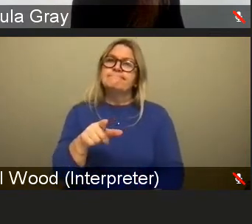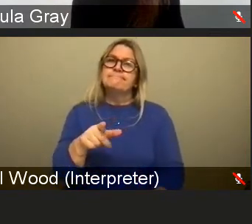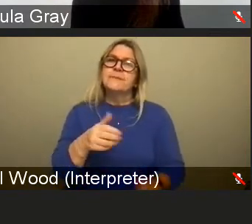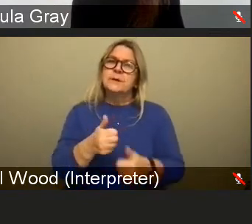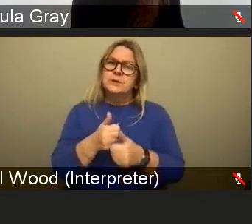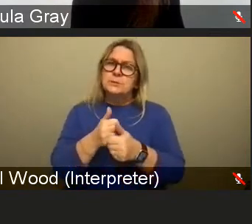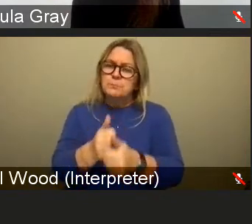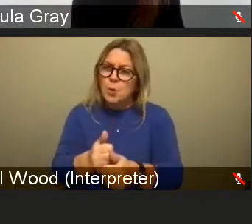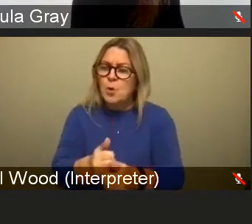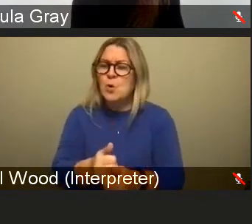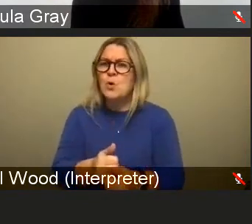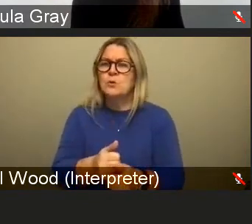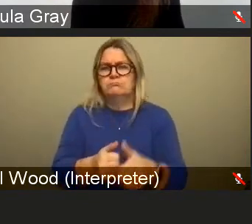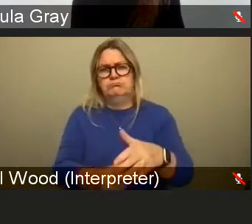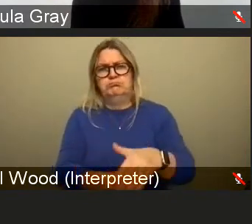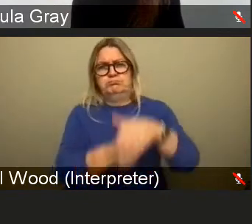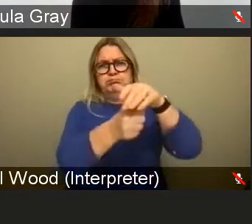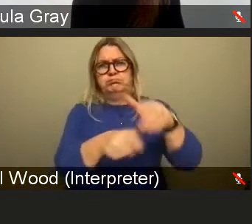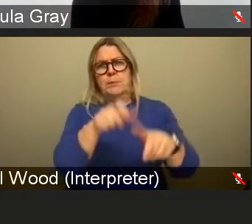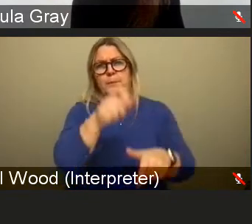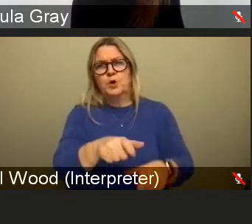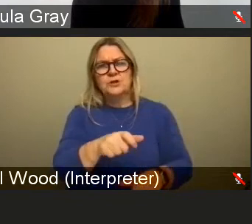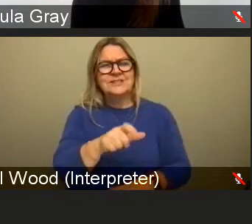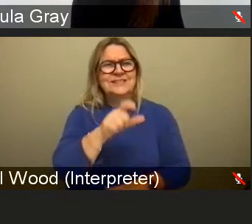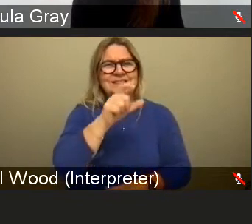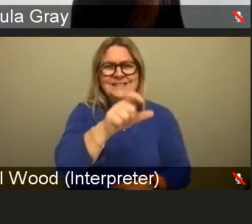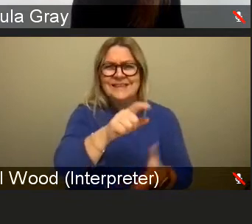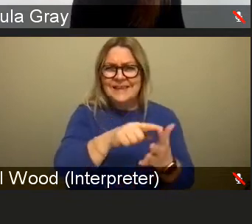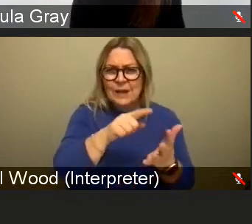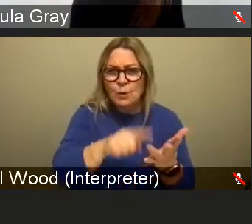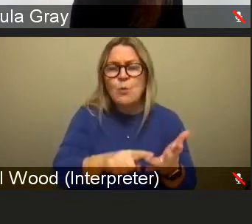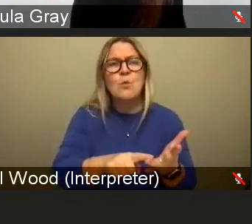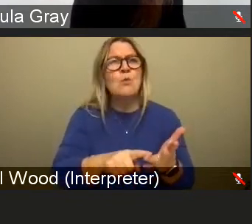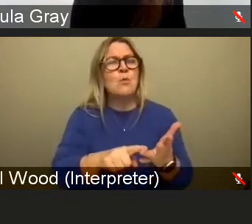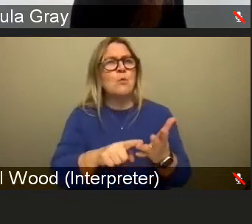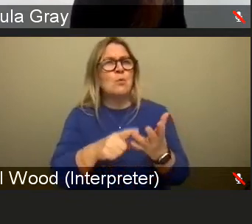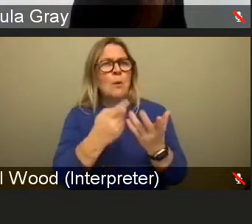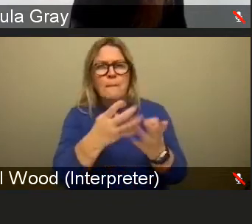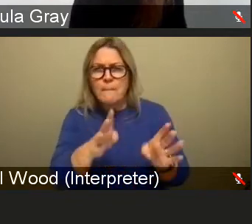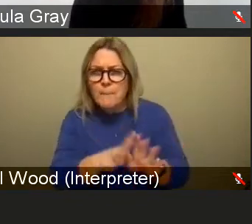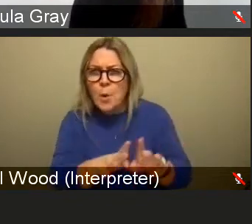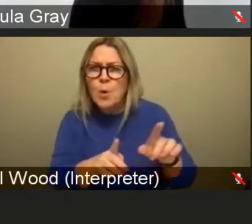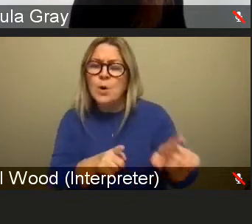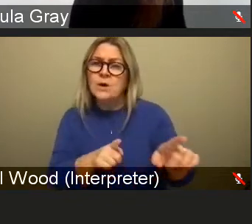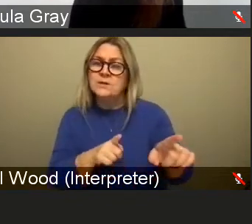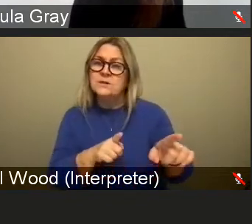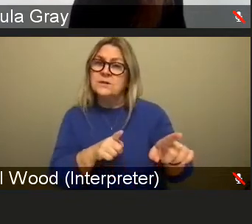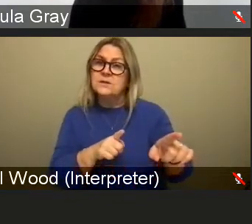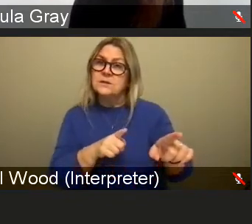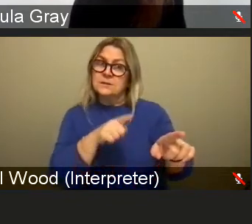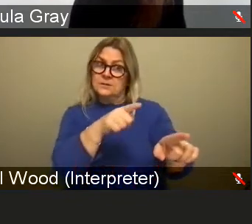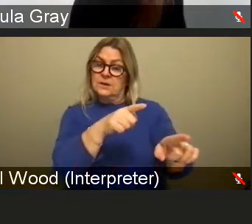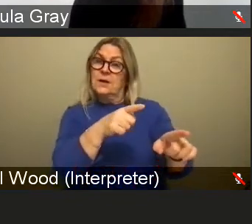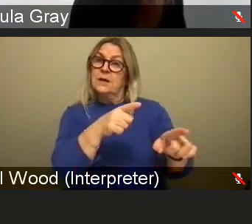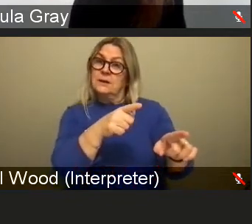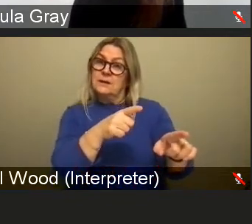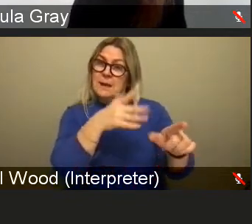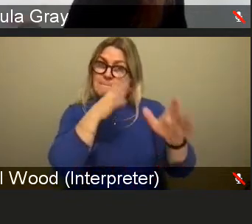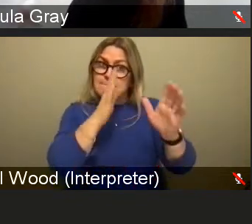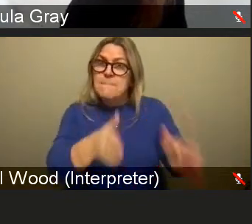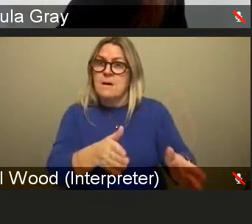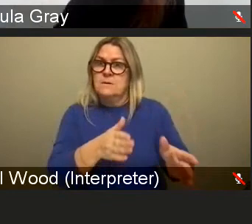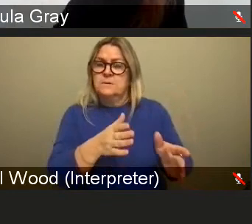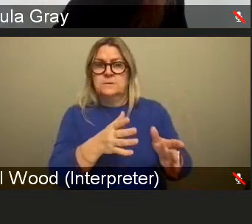or the board or high up management if inclusion is to become a company policy that actually filters down to day-to-day